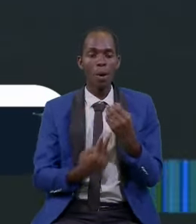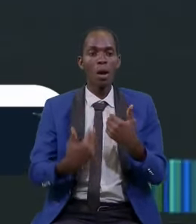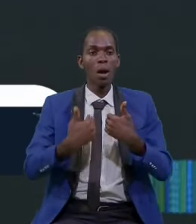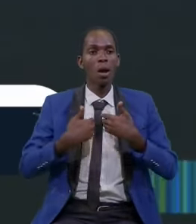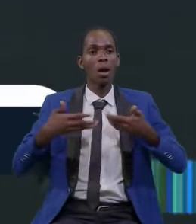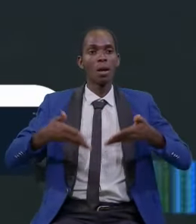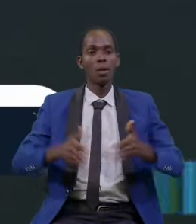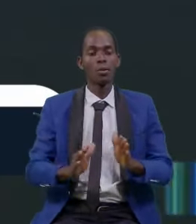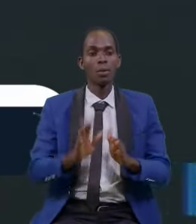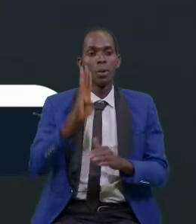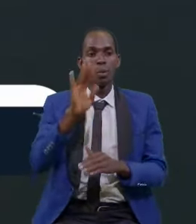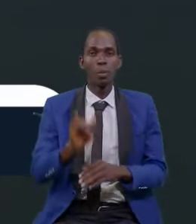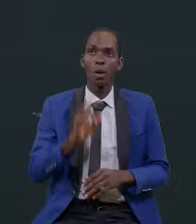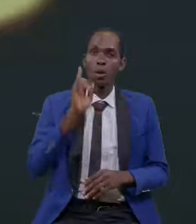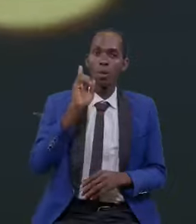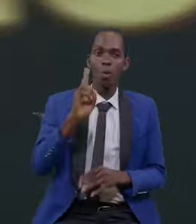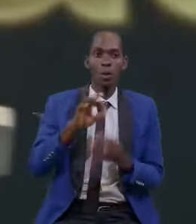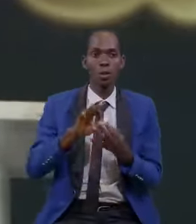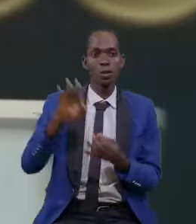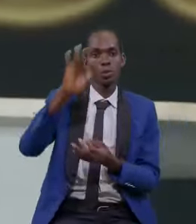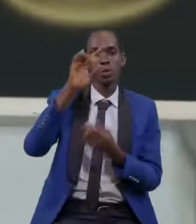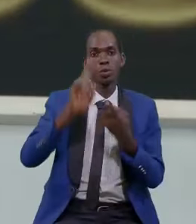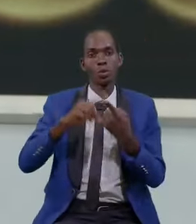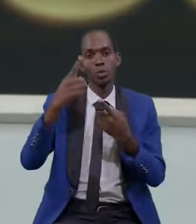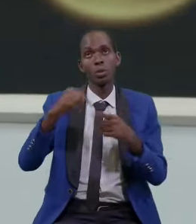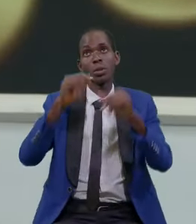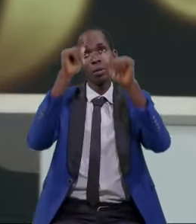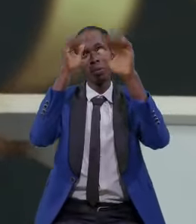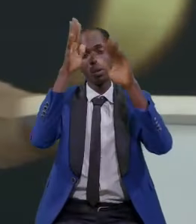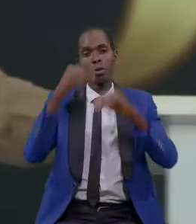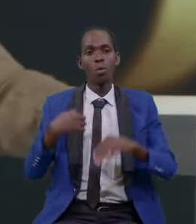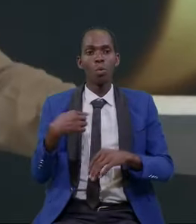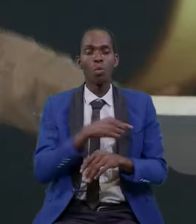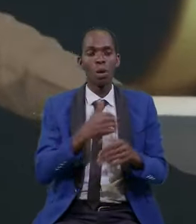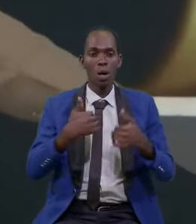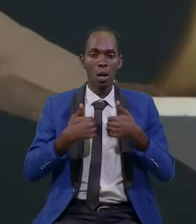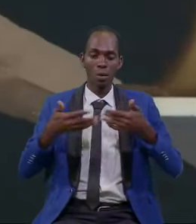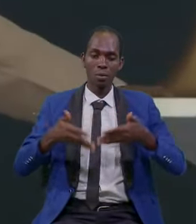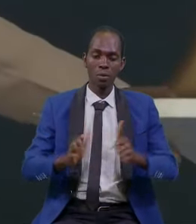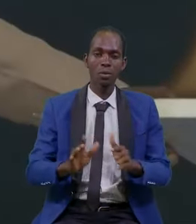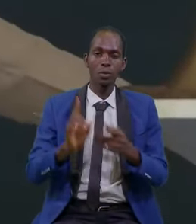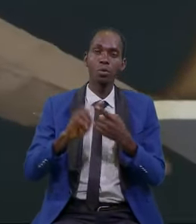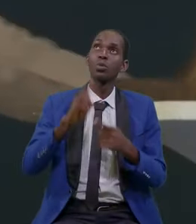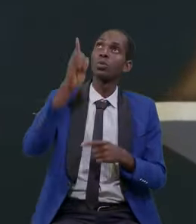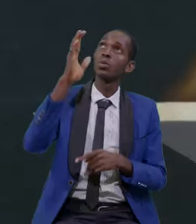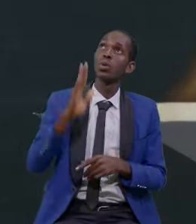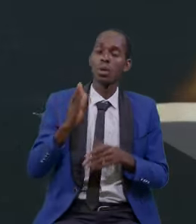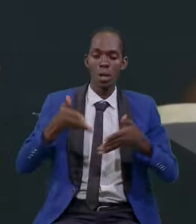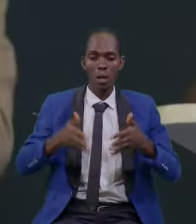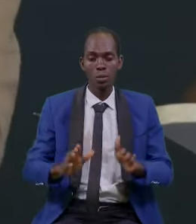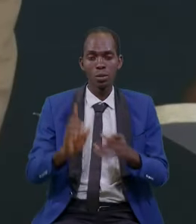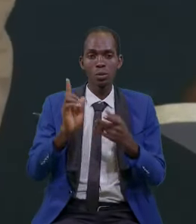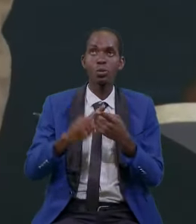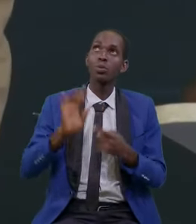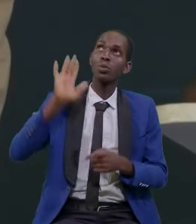spirit unto the Father. We have access to God. We have access to his peace. We have access to